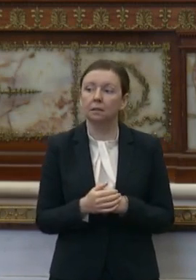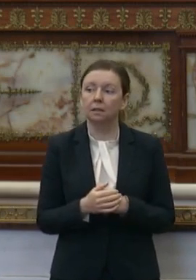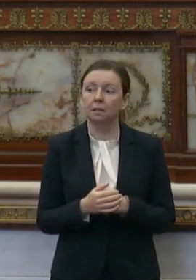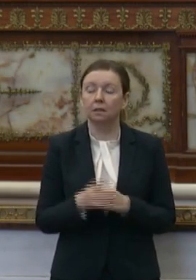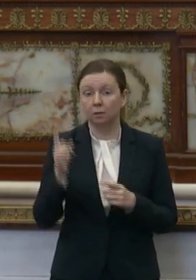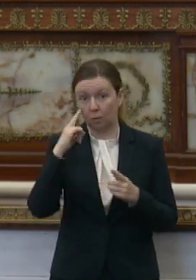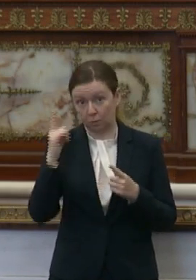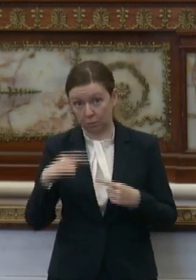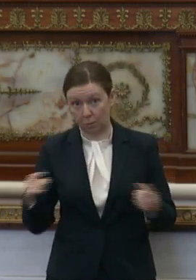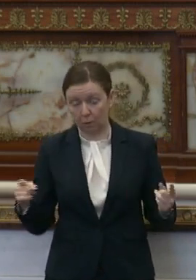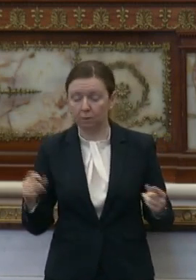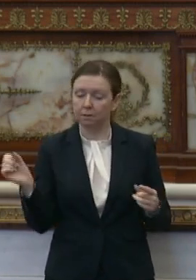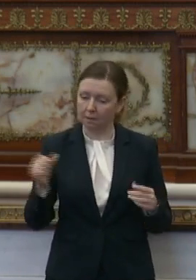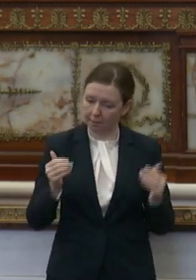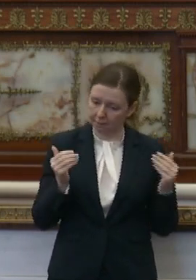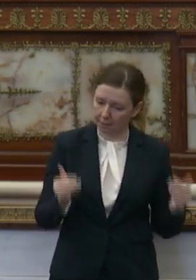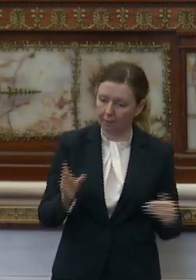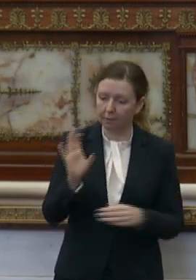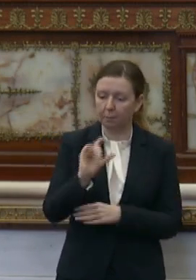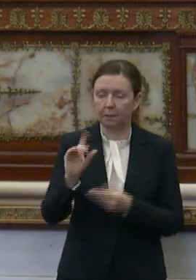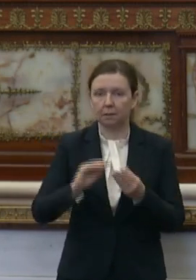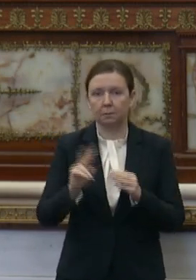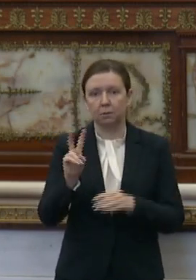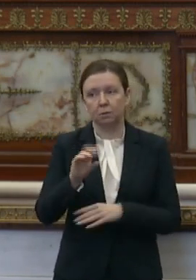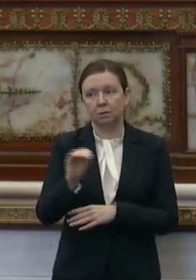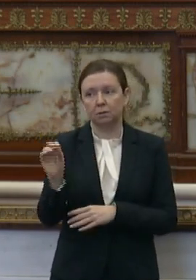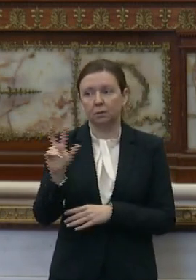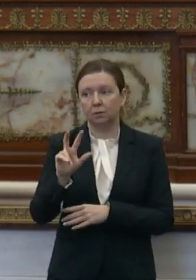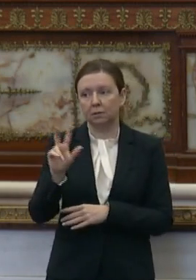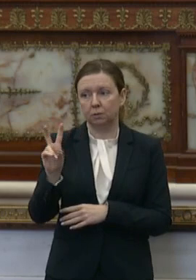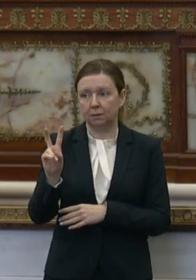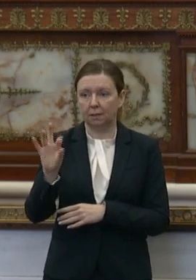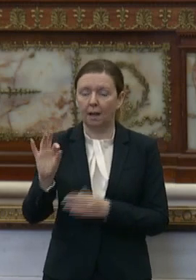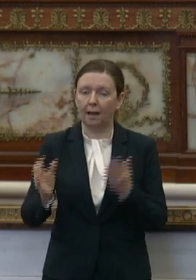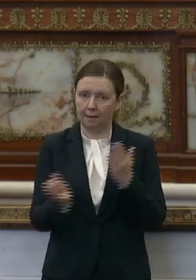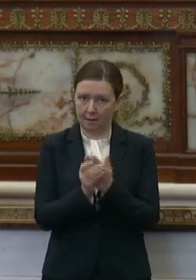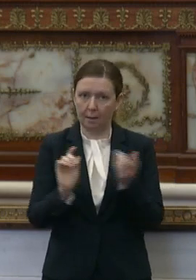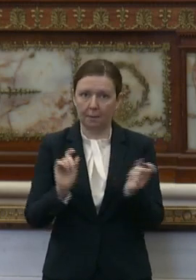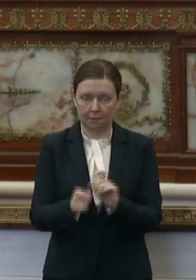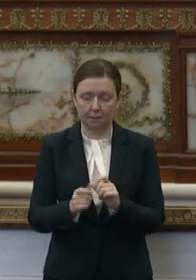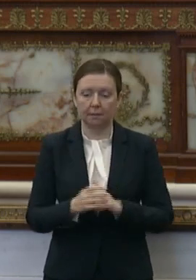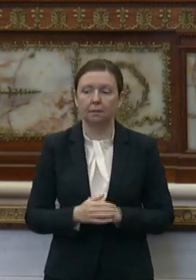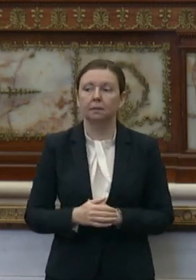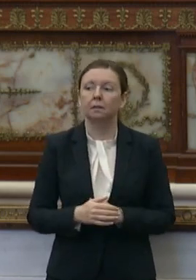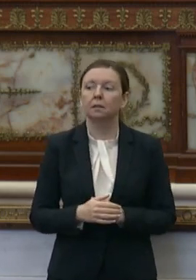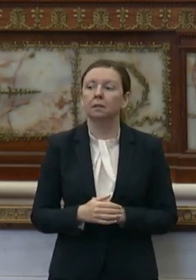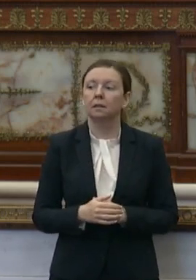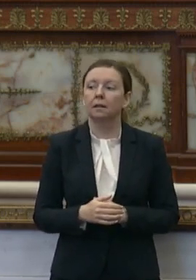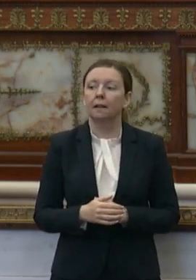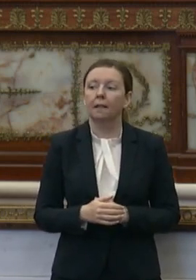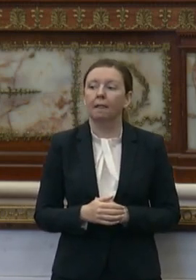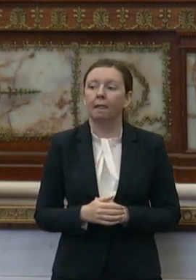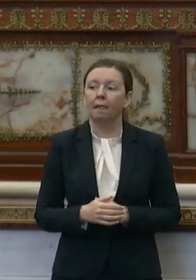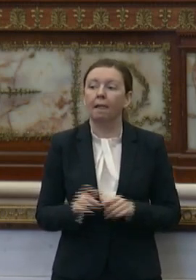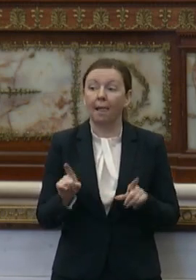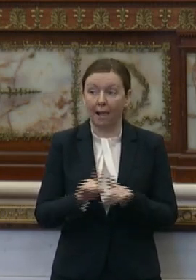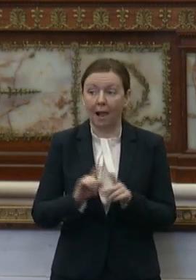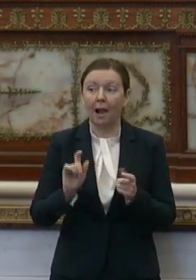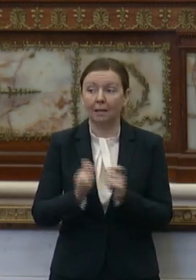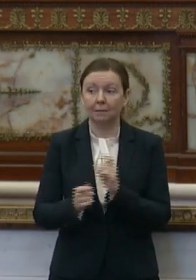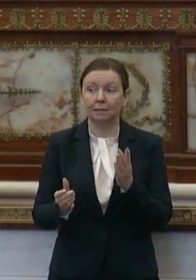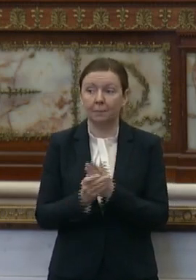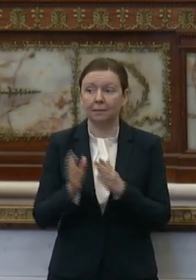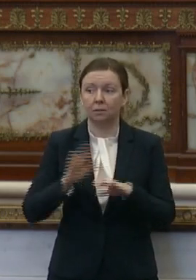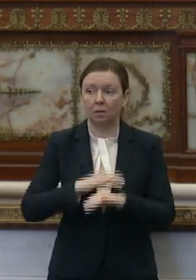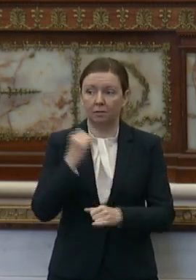Aye. Those opposed, ayes have it. And bill number 200329 has been amended. Bill number 200329, as amended, will be